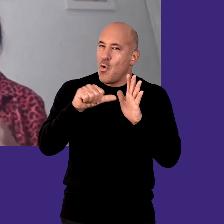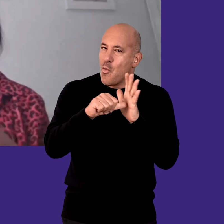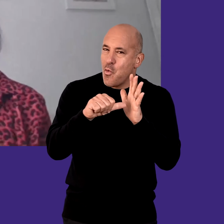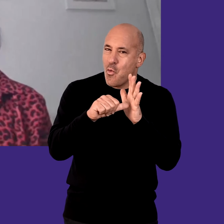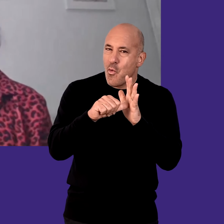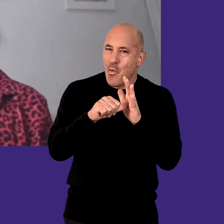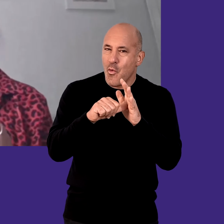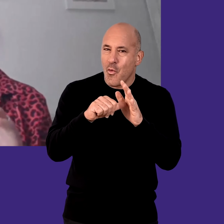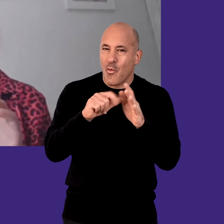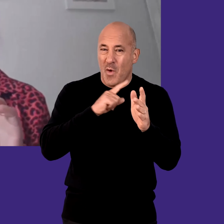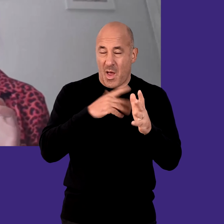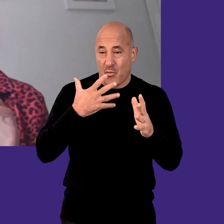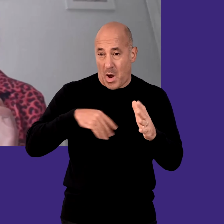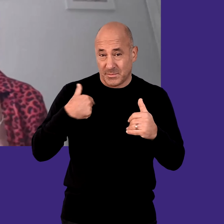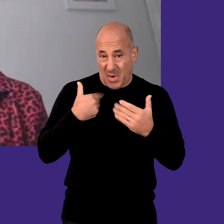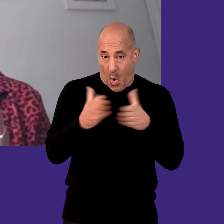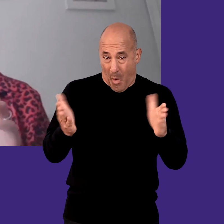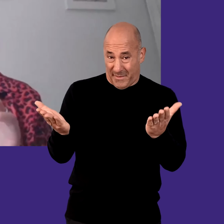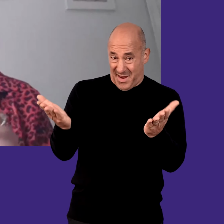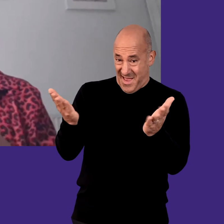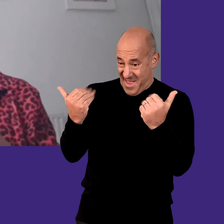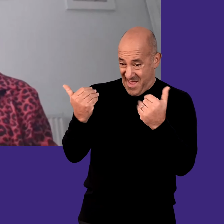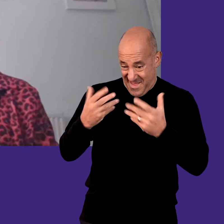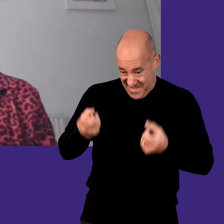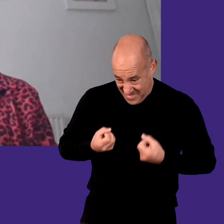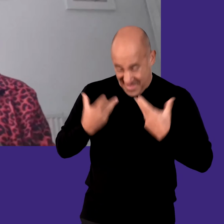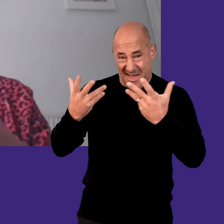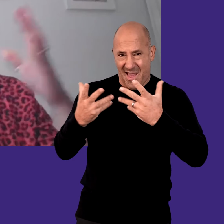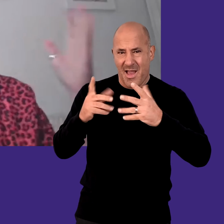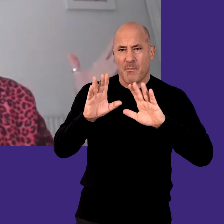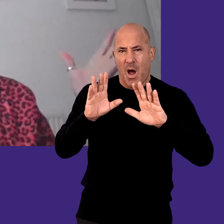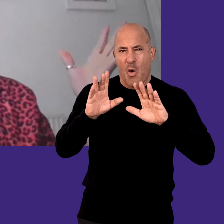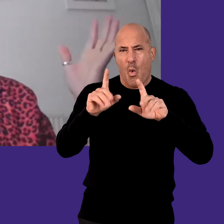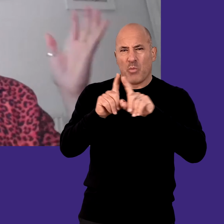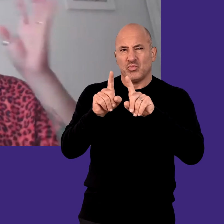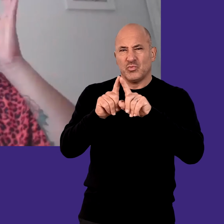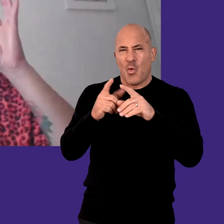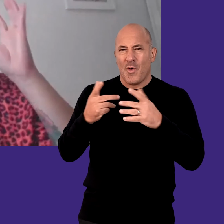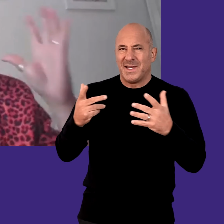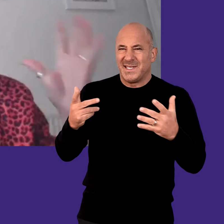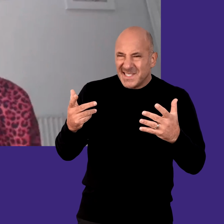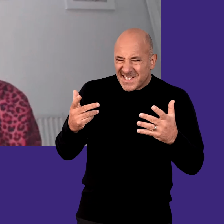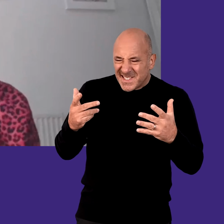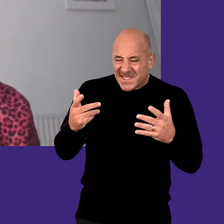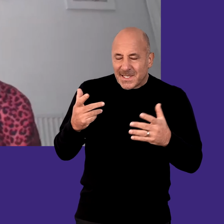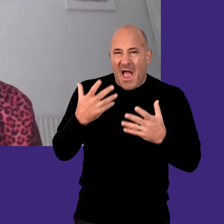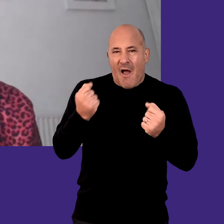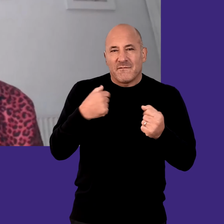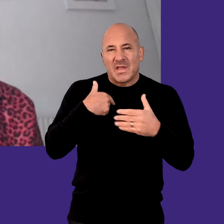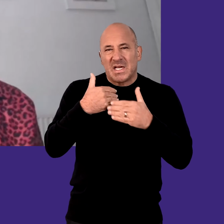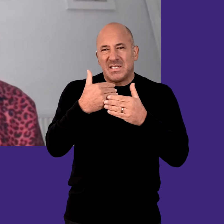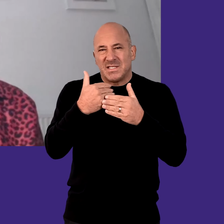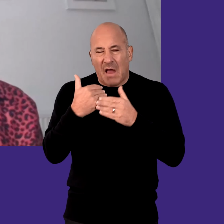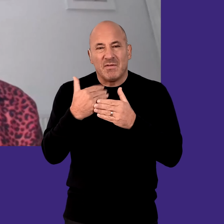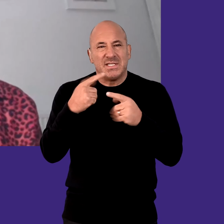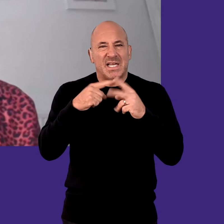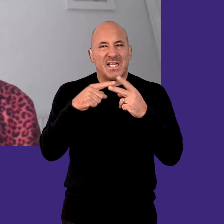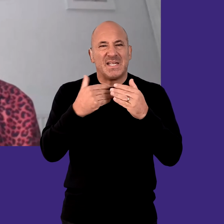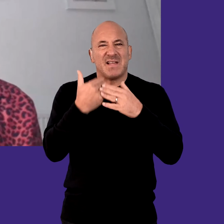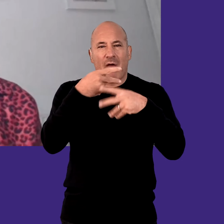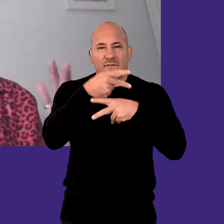as well. It was difficult because there were, we wanted to open up ourselves as much as possible to Kay,